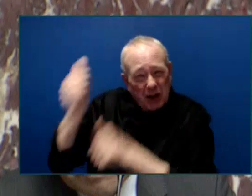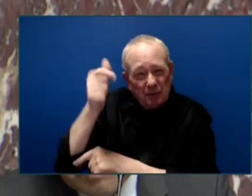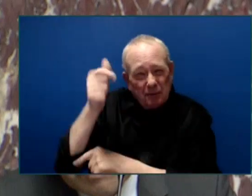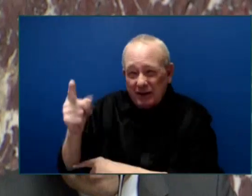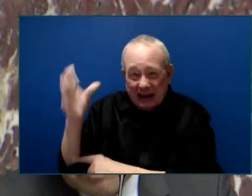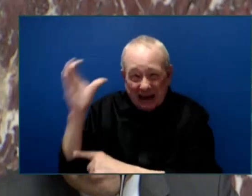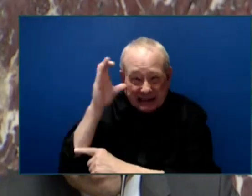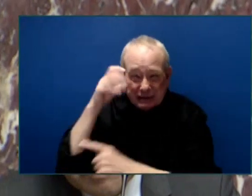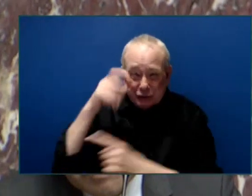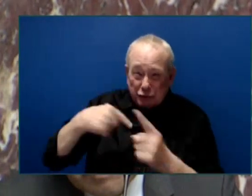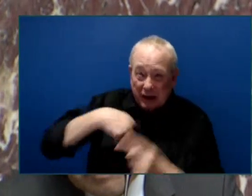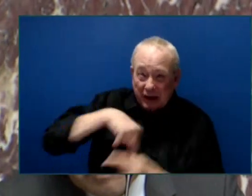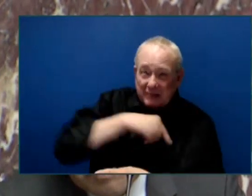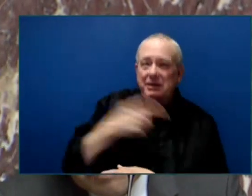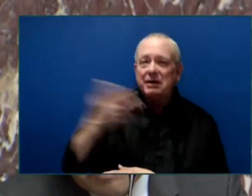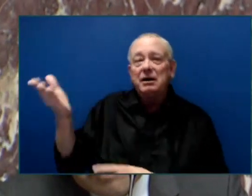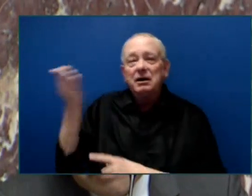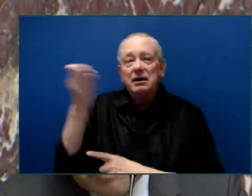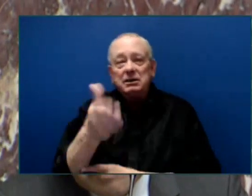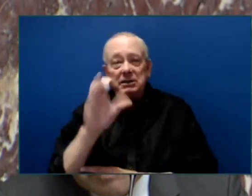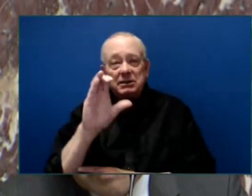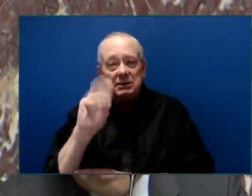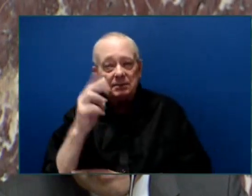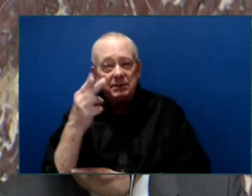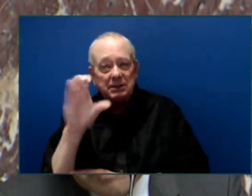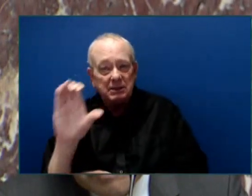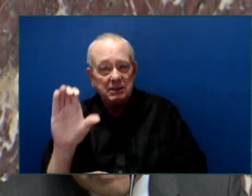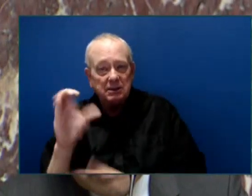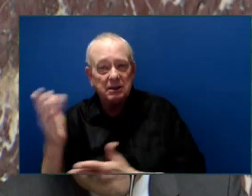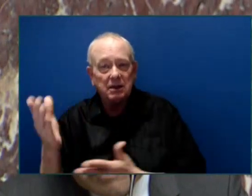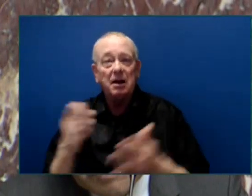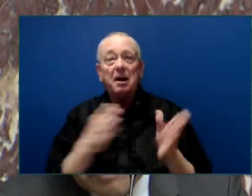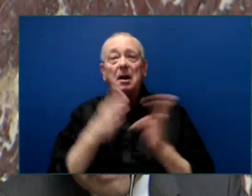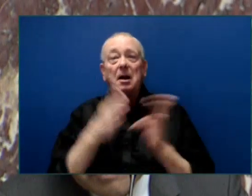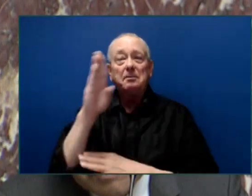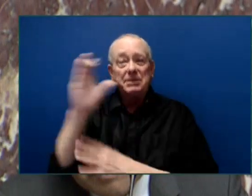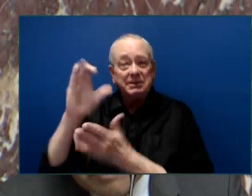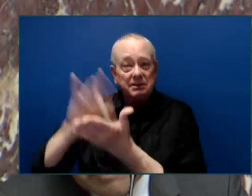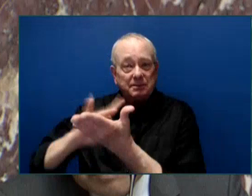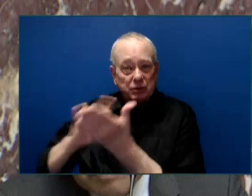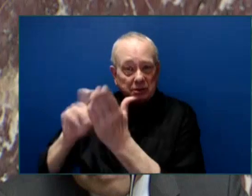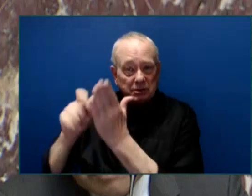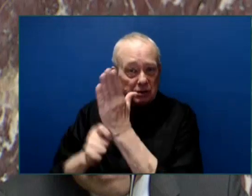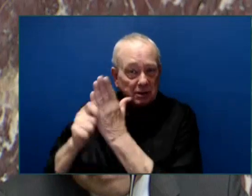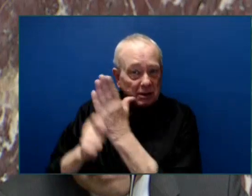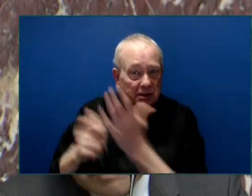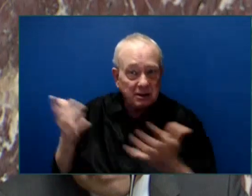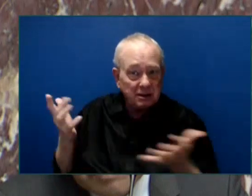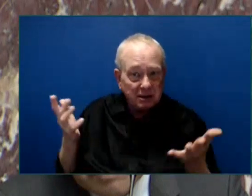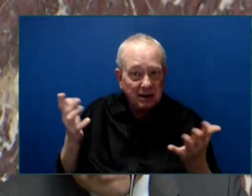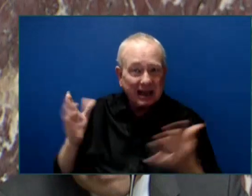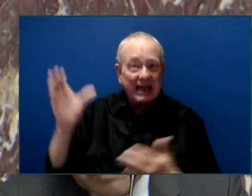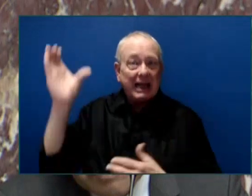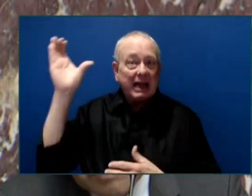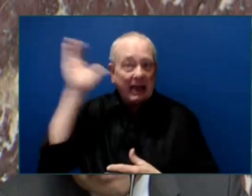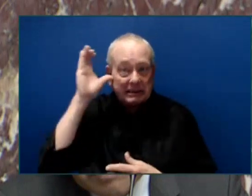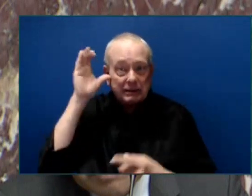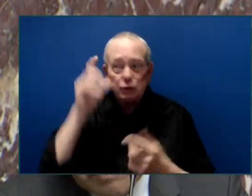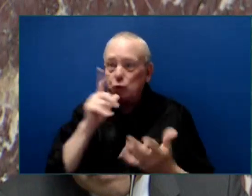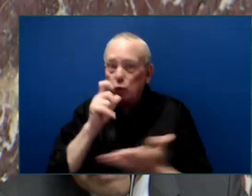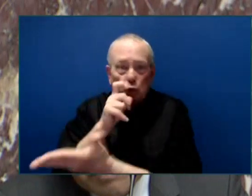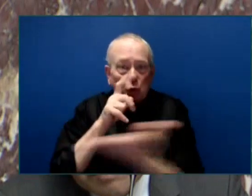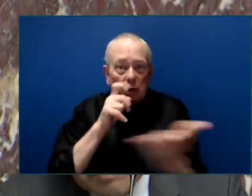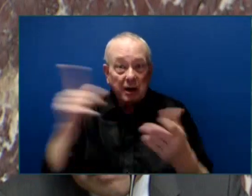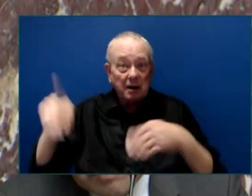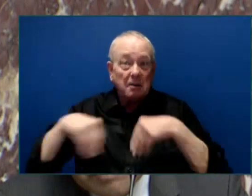CMHC, the BC Medical Journal, and actually find help for people facing mental health and addictions challenges